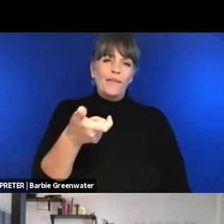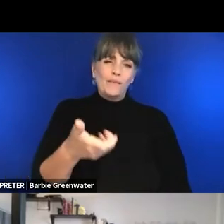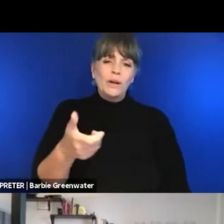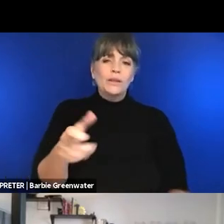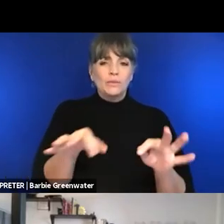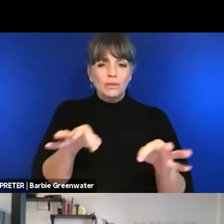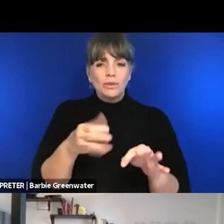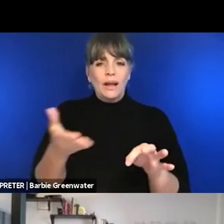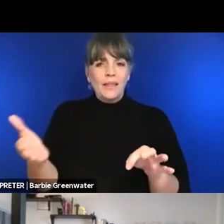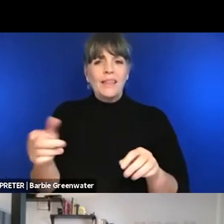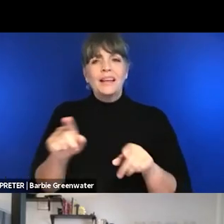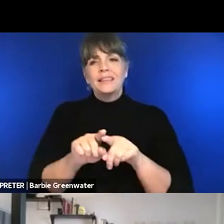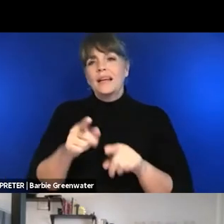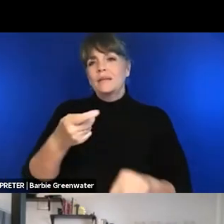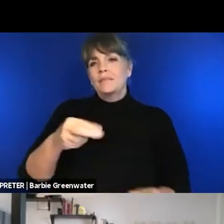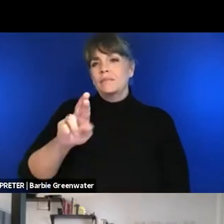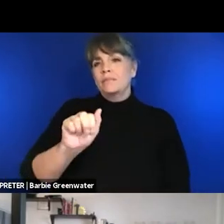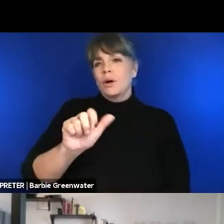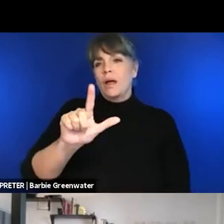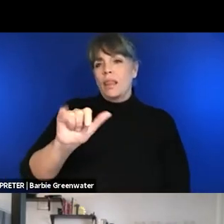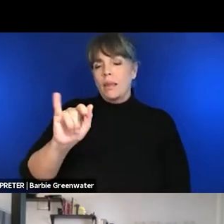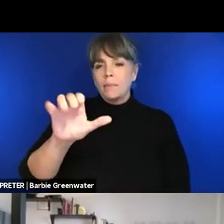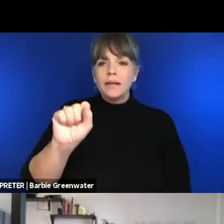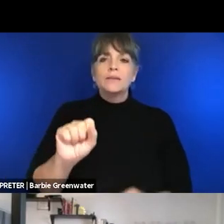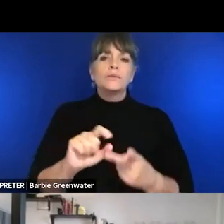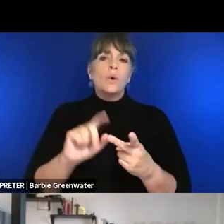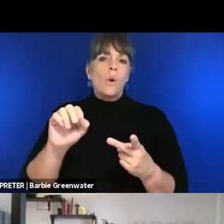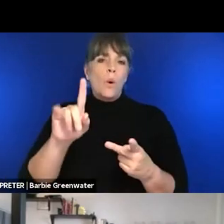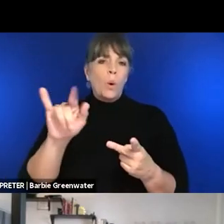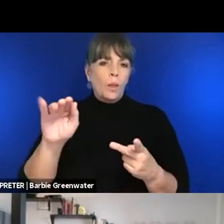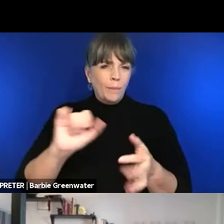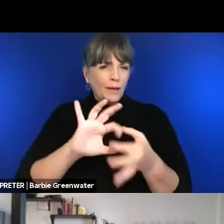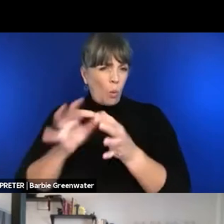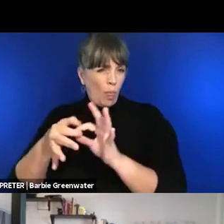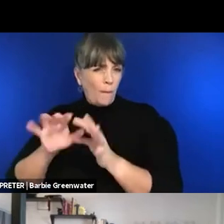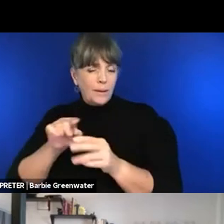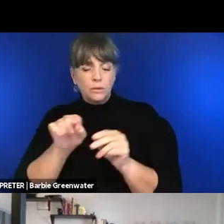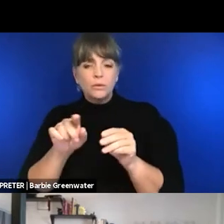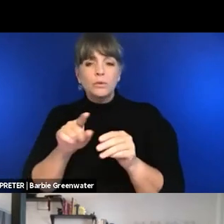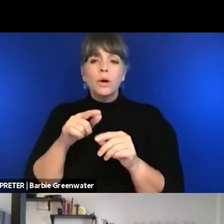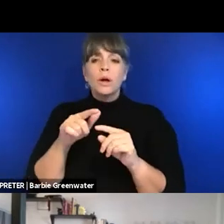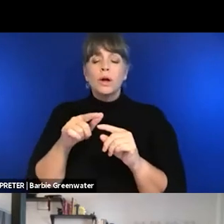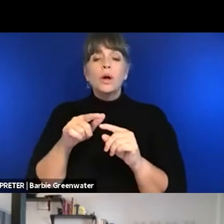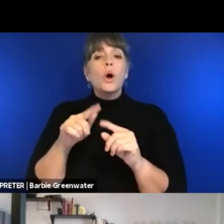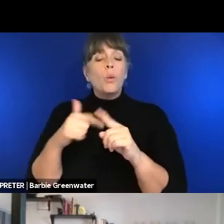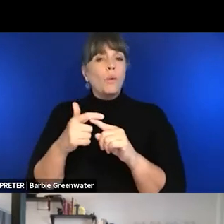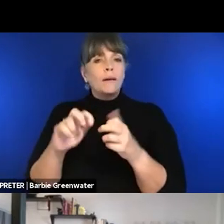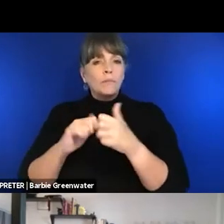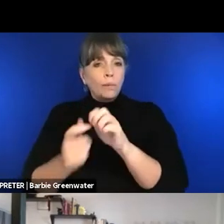like the Olympics or Paralympics. We certainly hear from viewers when, for whatever reason, there's a technical glitch with audio